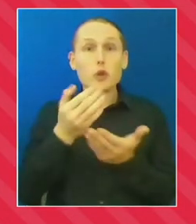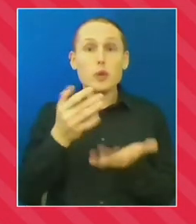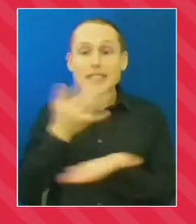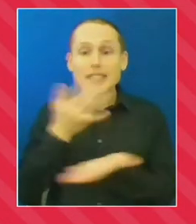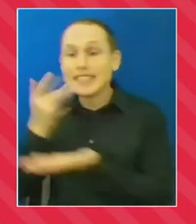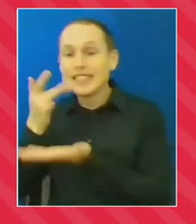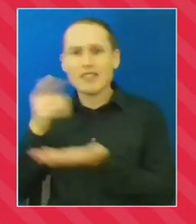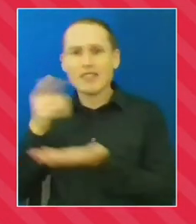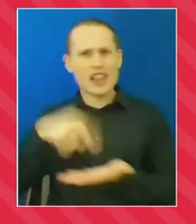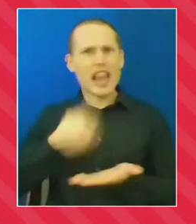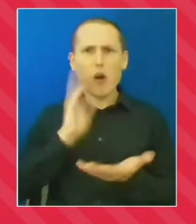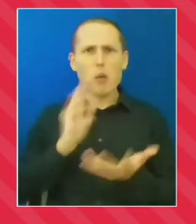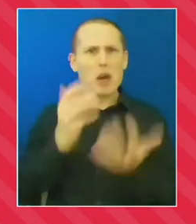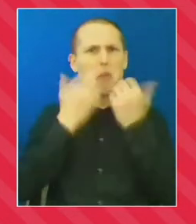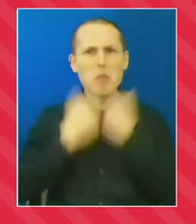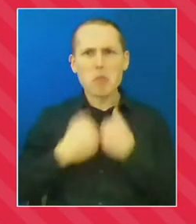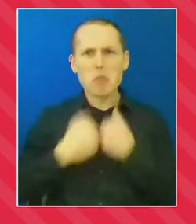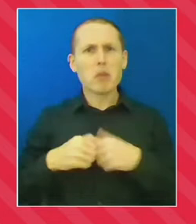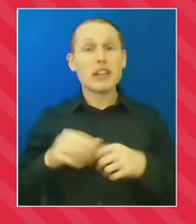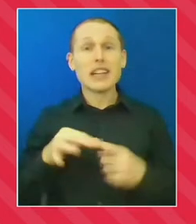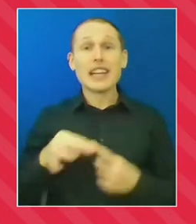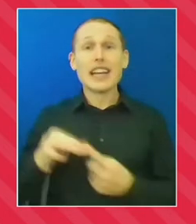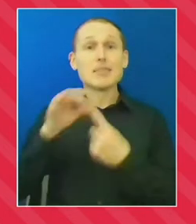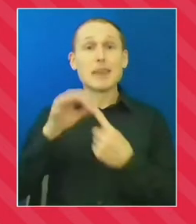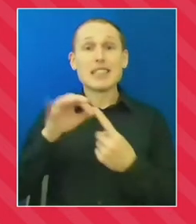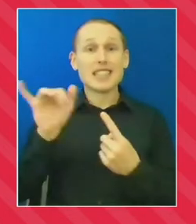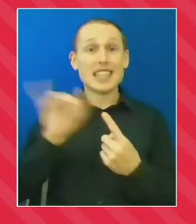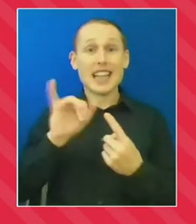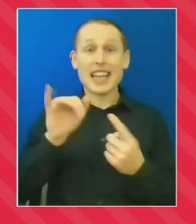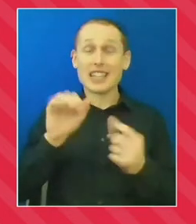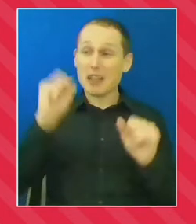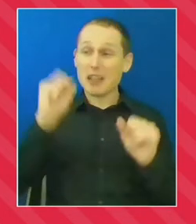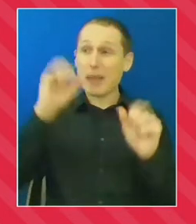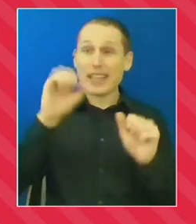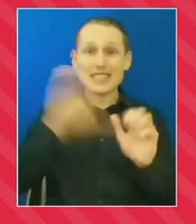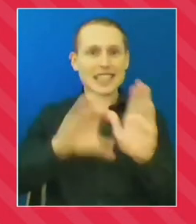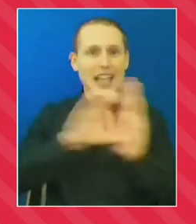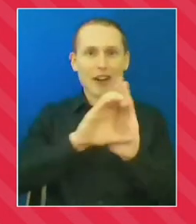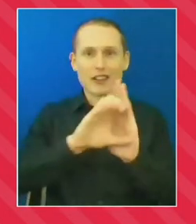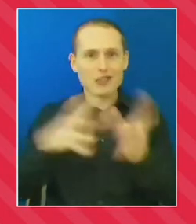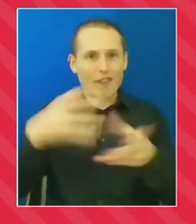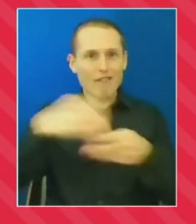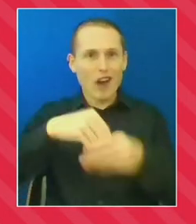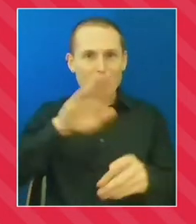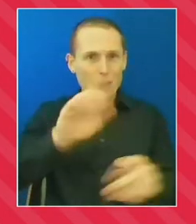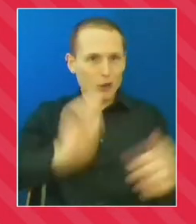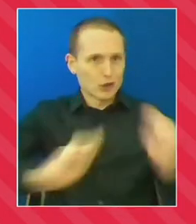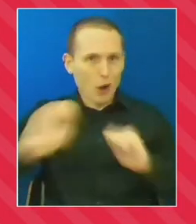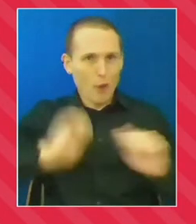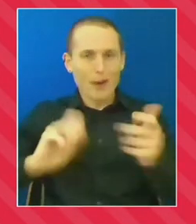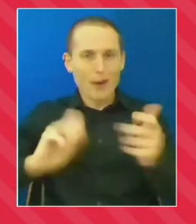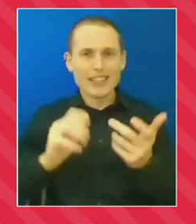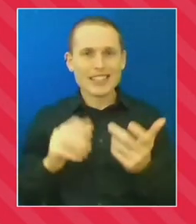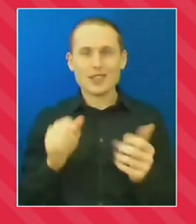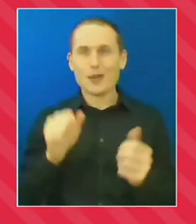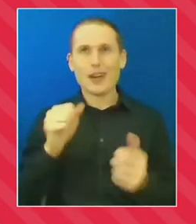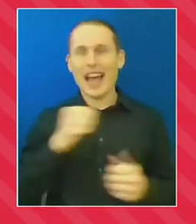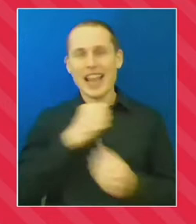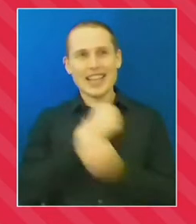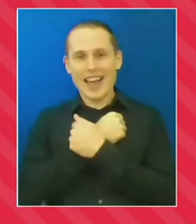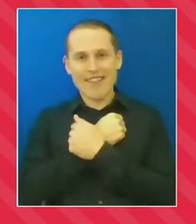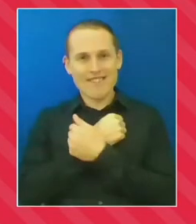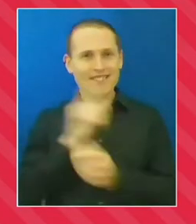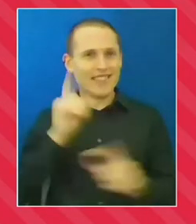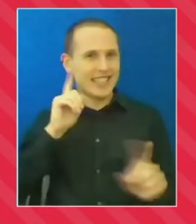wonderful characters like Waffles and Mochi yeah. who are urging them on. So, yeah, absolutely. I love hearing those stories. Yeah,